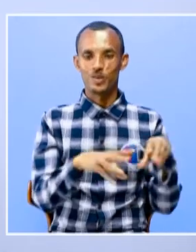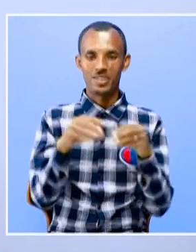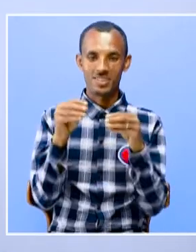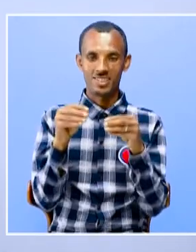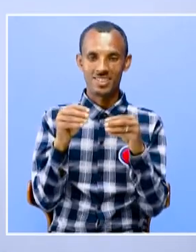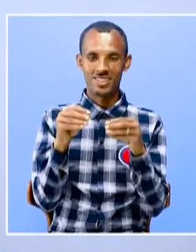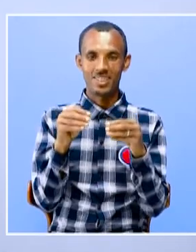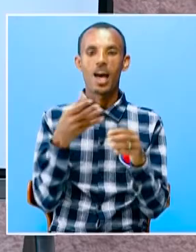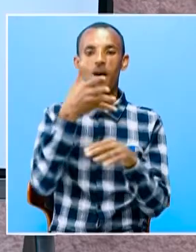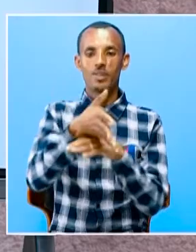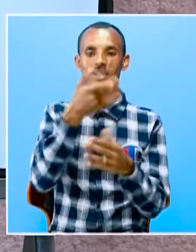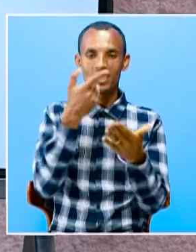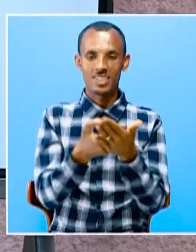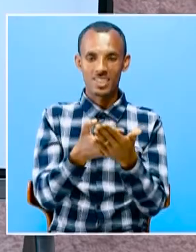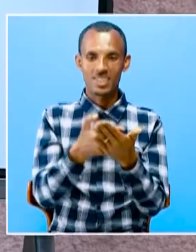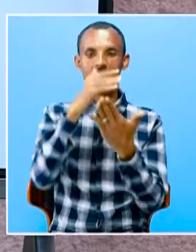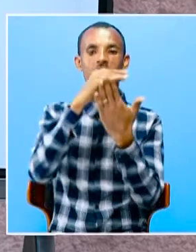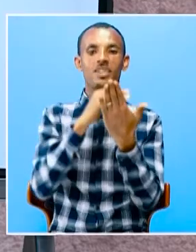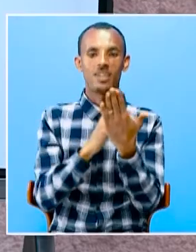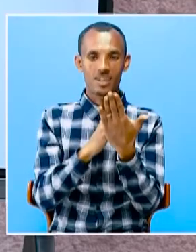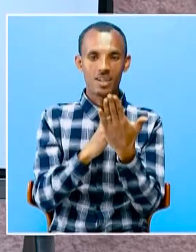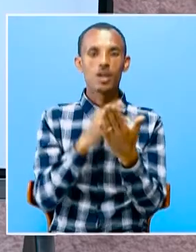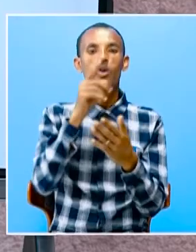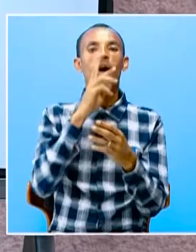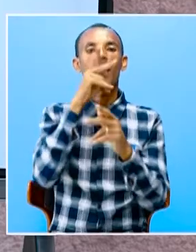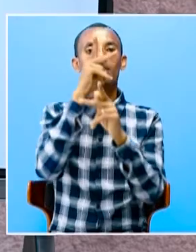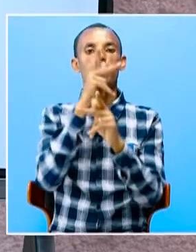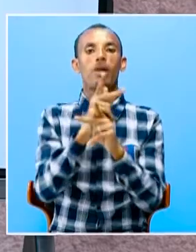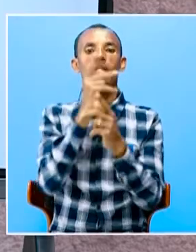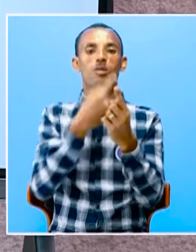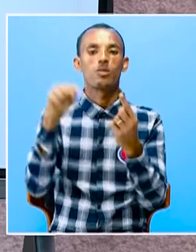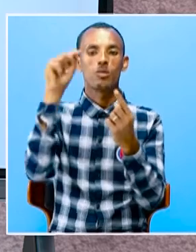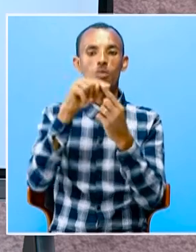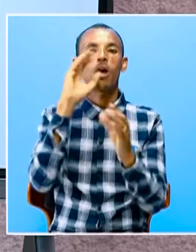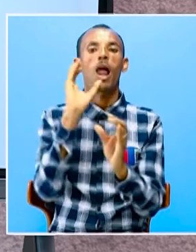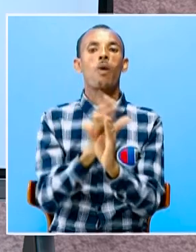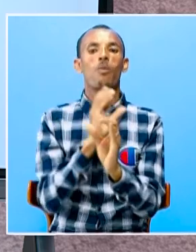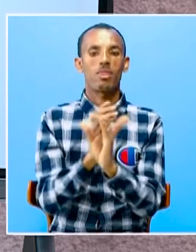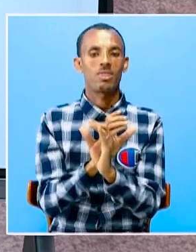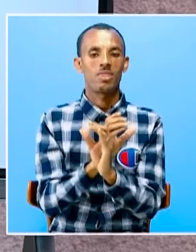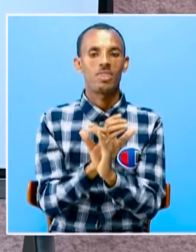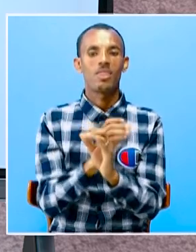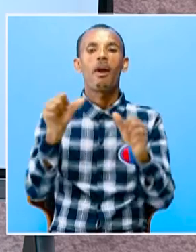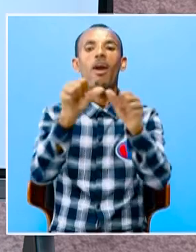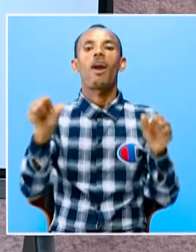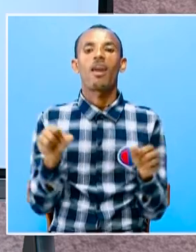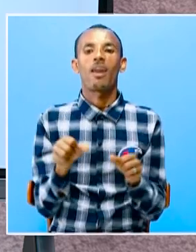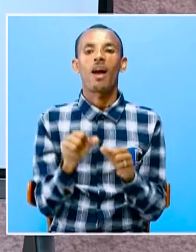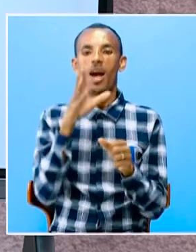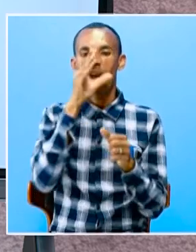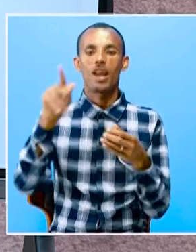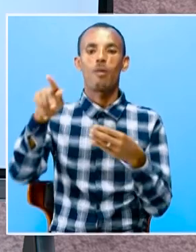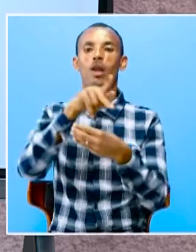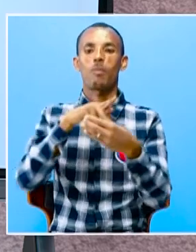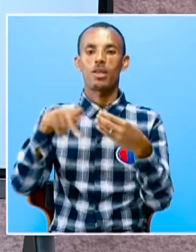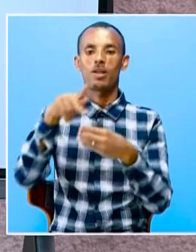Students, after this lesson, you are expected to calculate area and